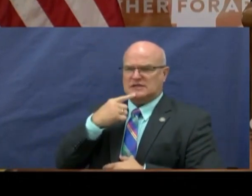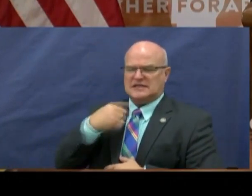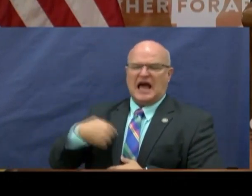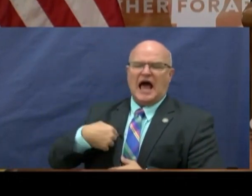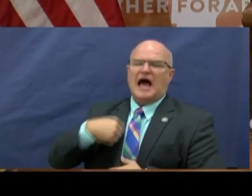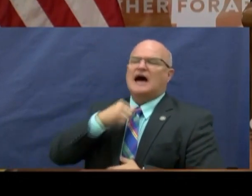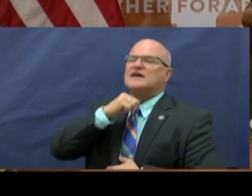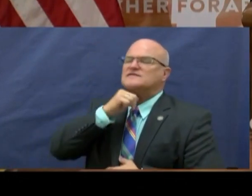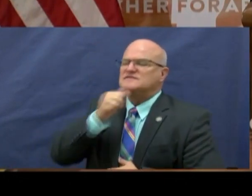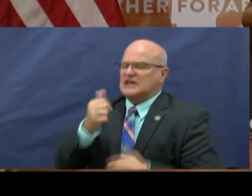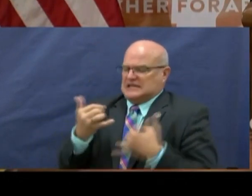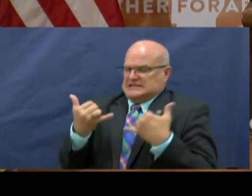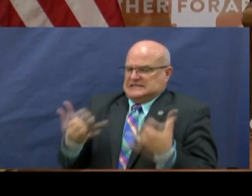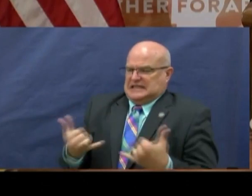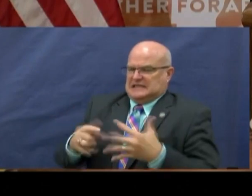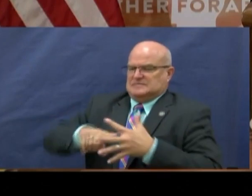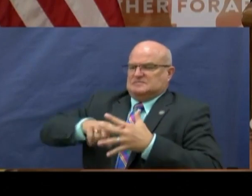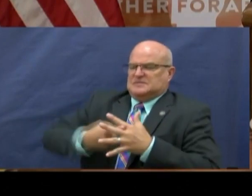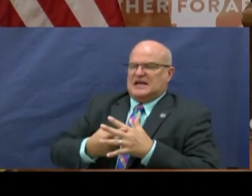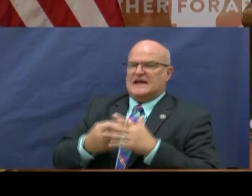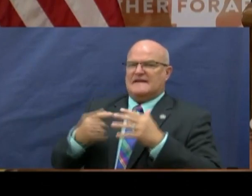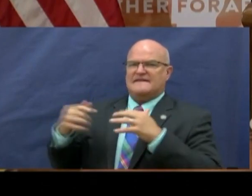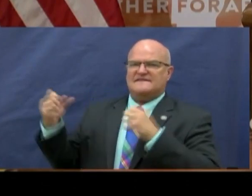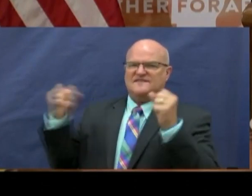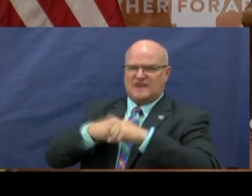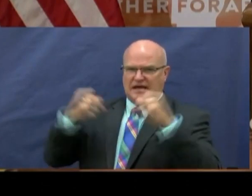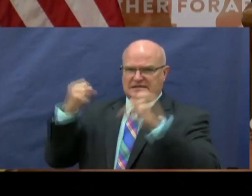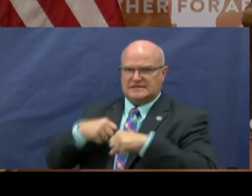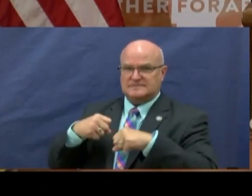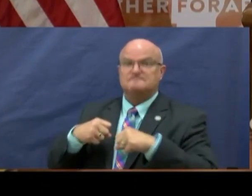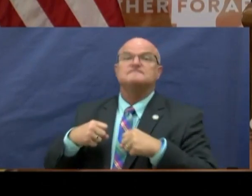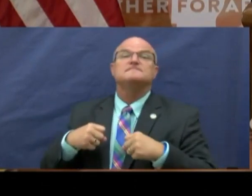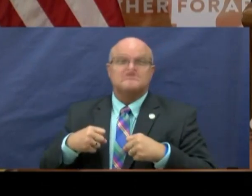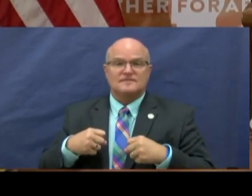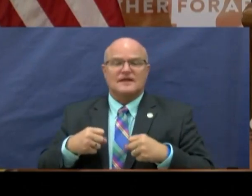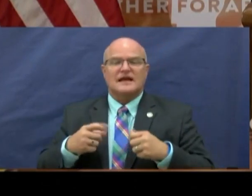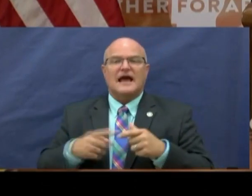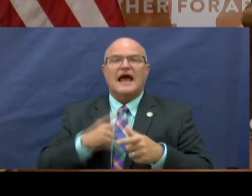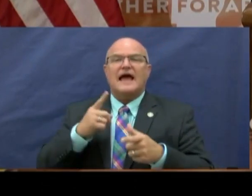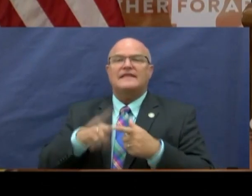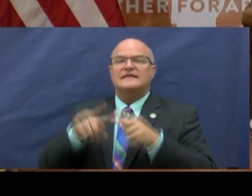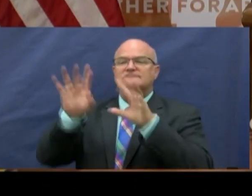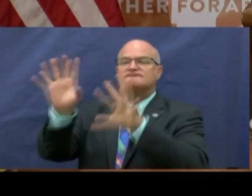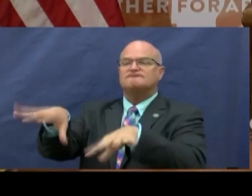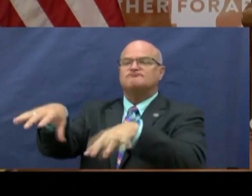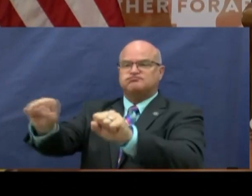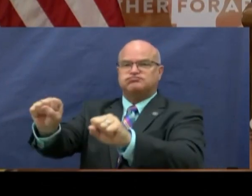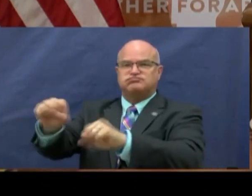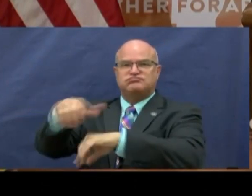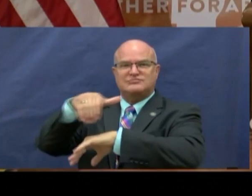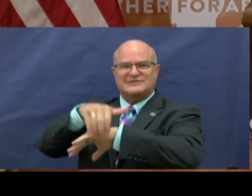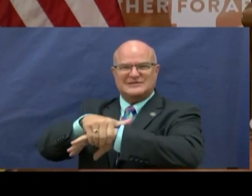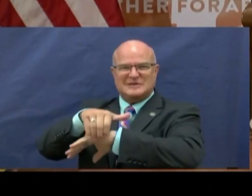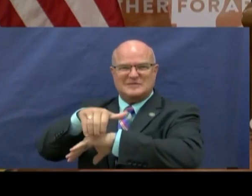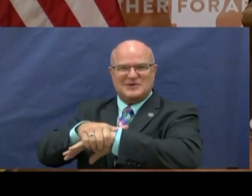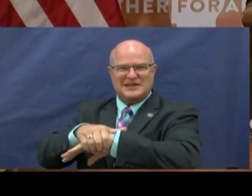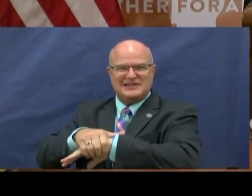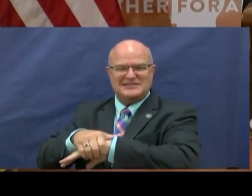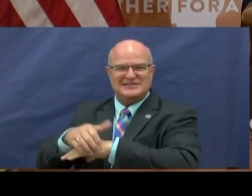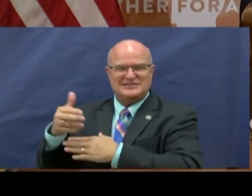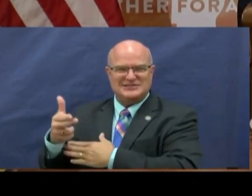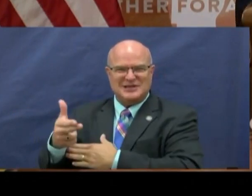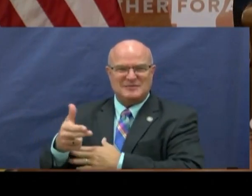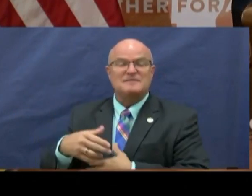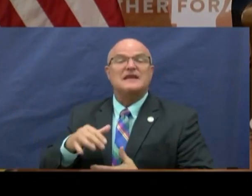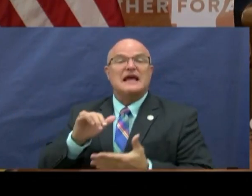yet begun to fight." And subsequent to that, he was able to capture the British ship. And that